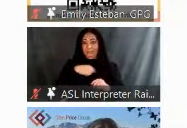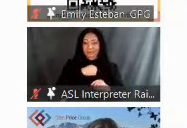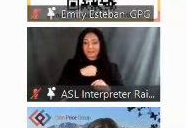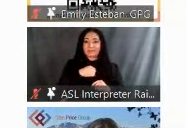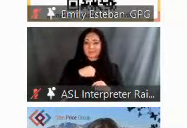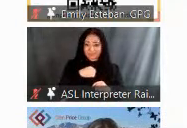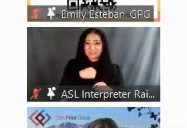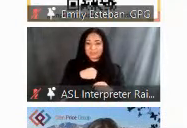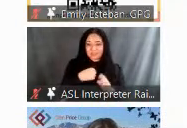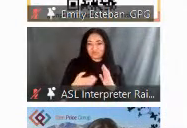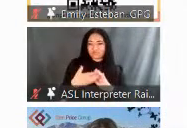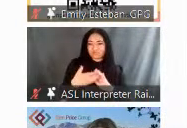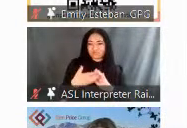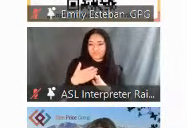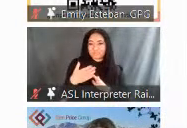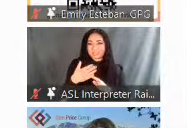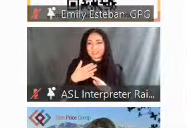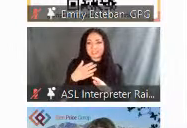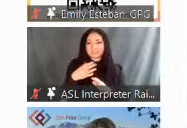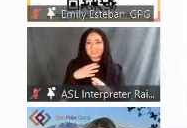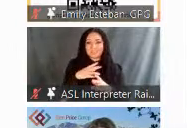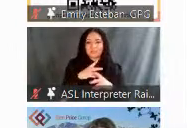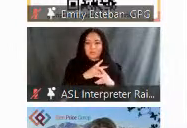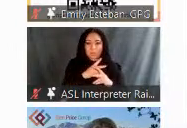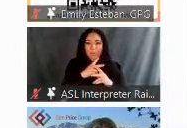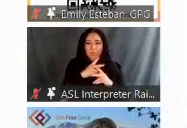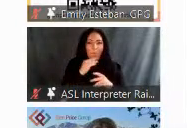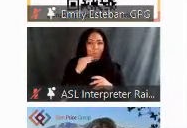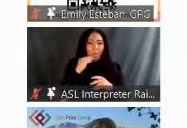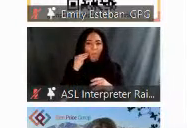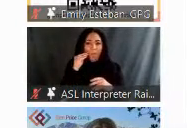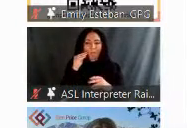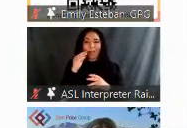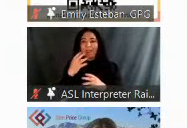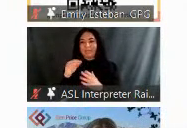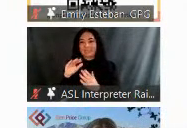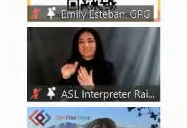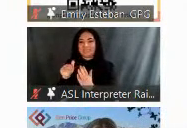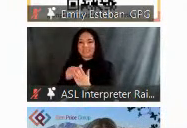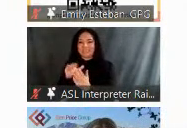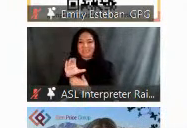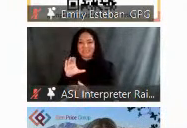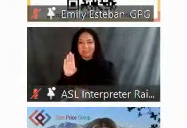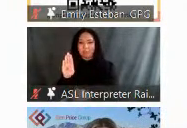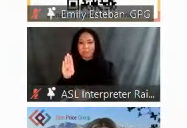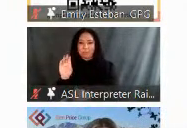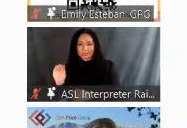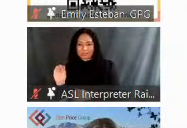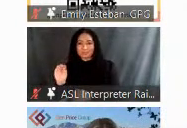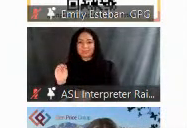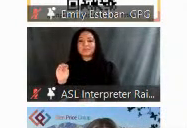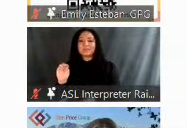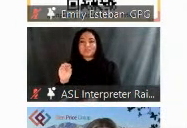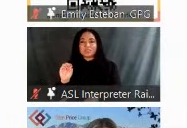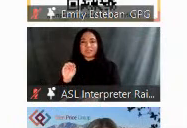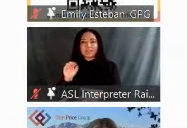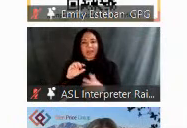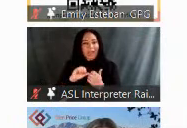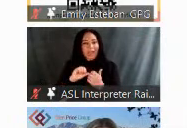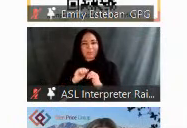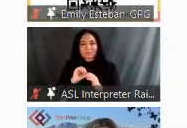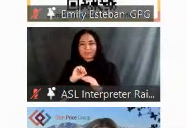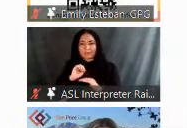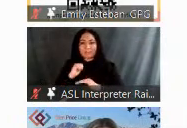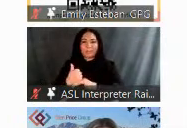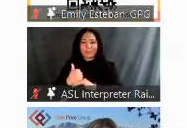care programs as well as center-based programs, and then how it is implemented and what it looks like in Head Start, state preschool,